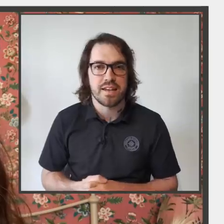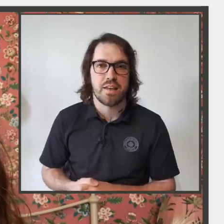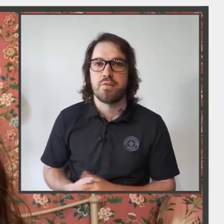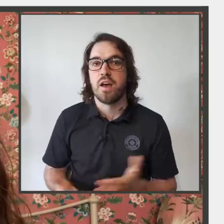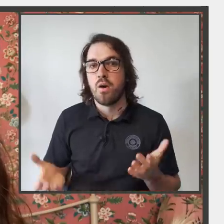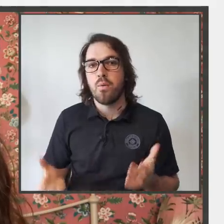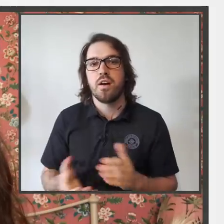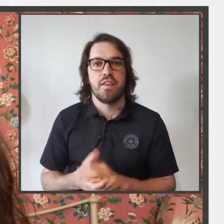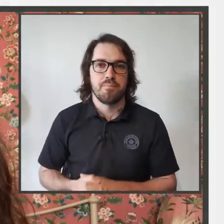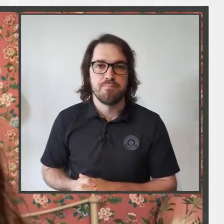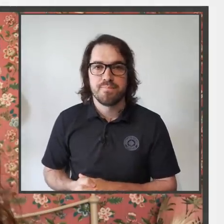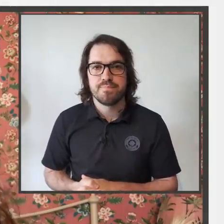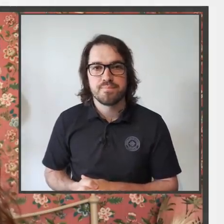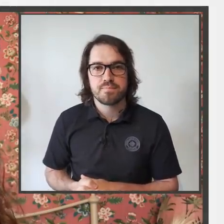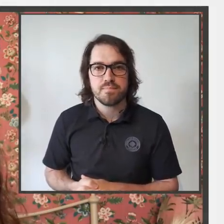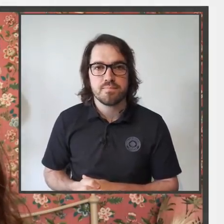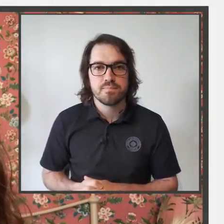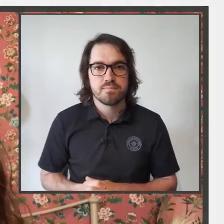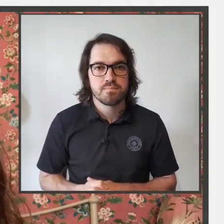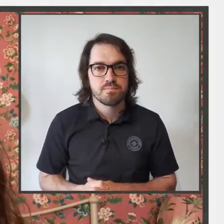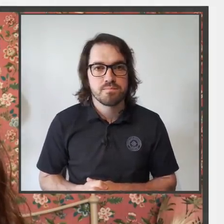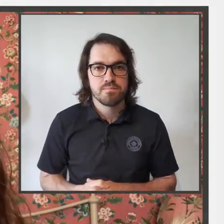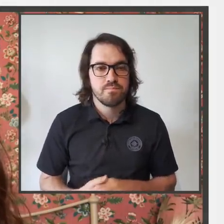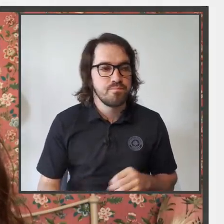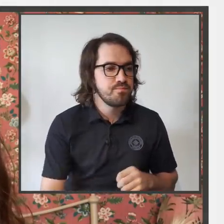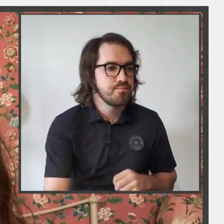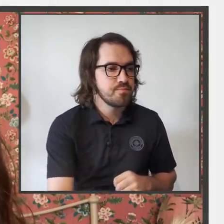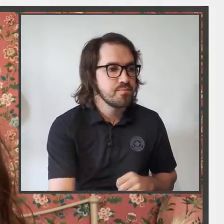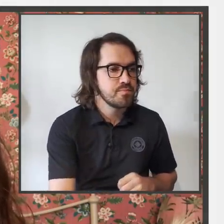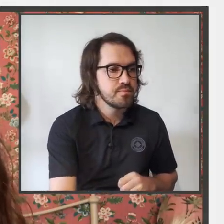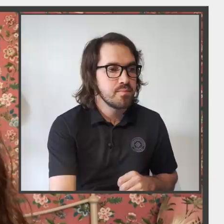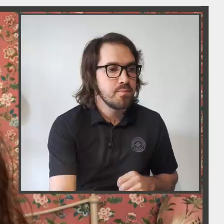story, Catherine. What are they? Yes, we have stricken,